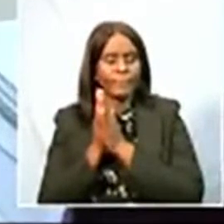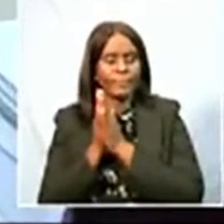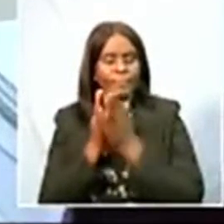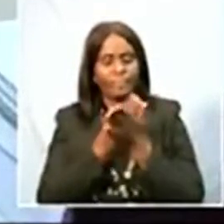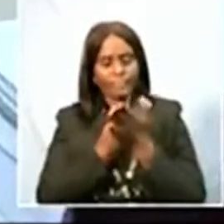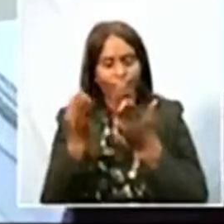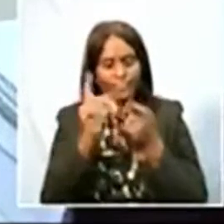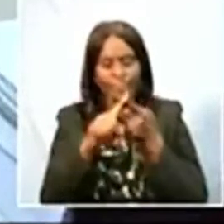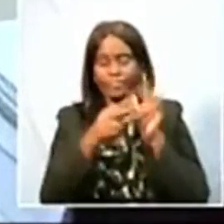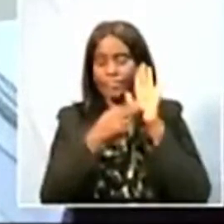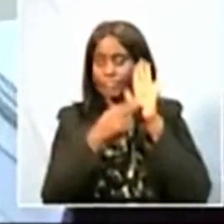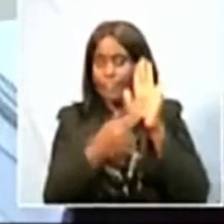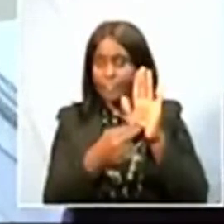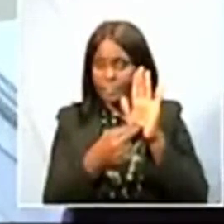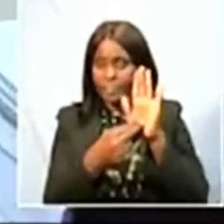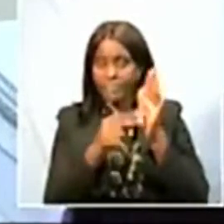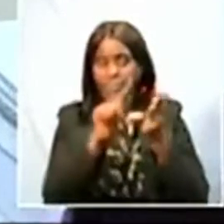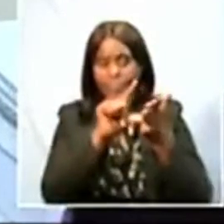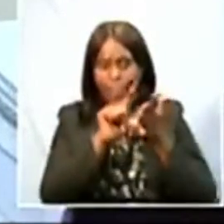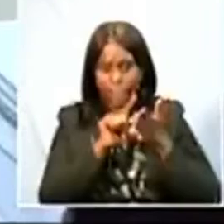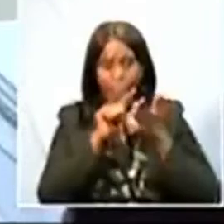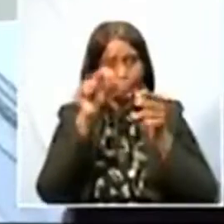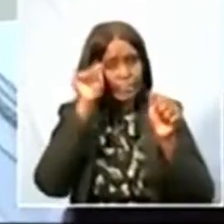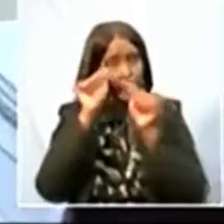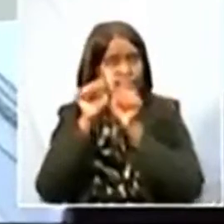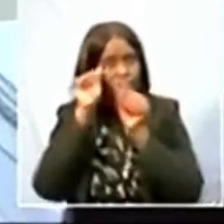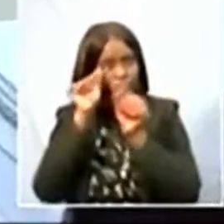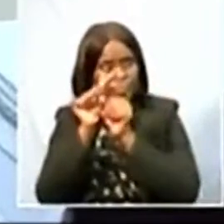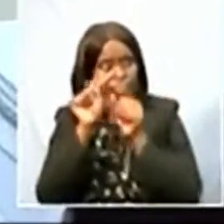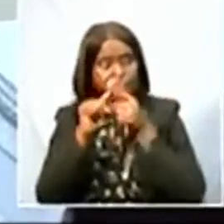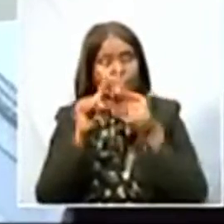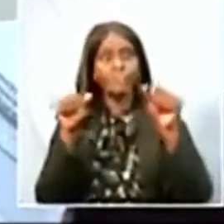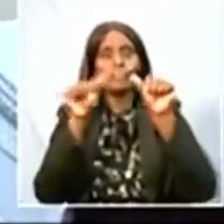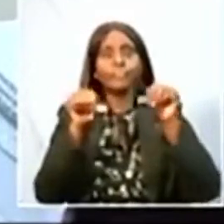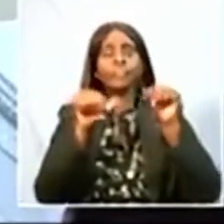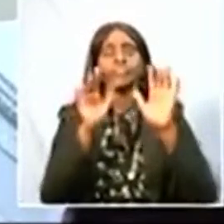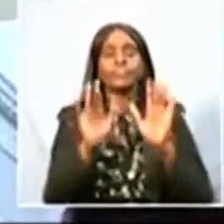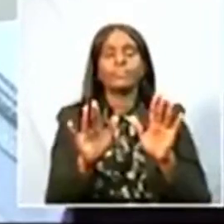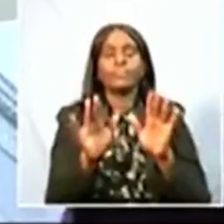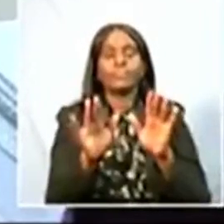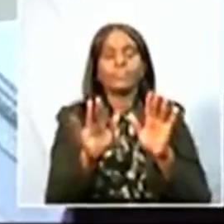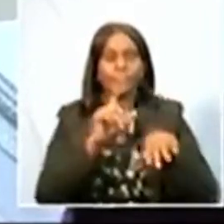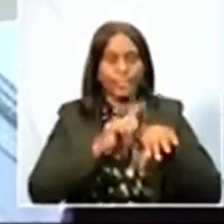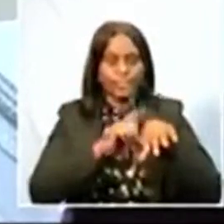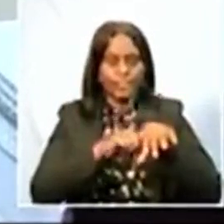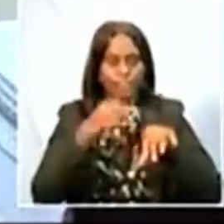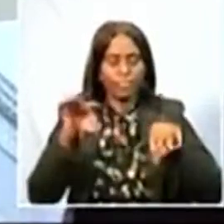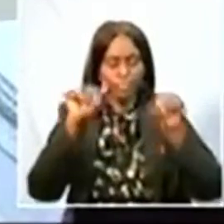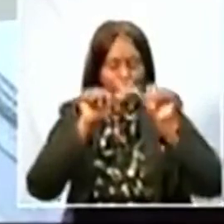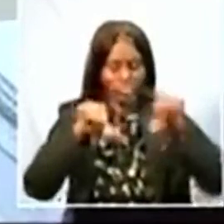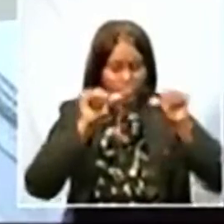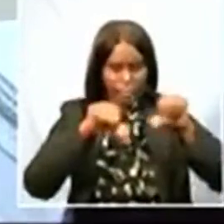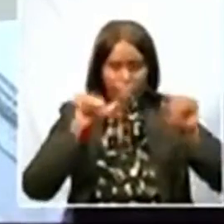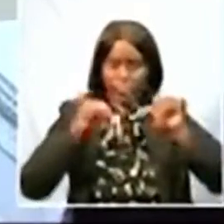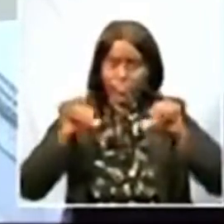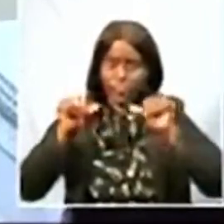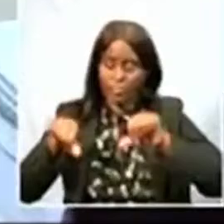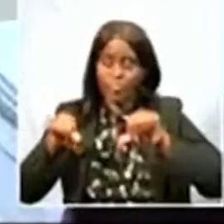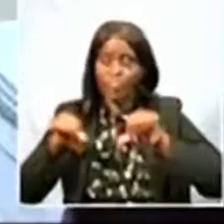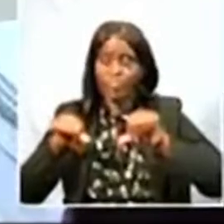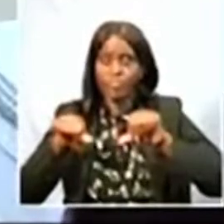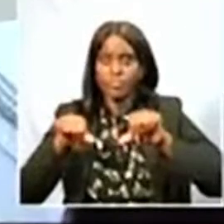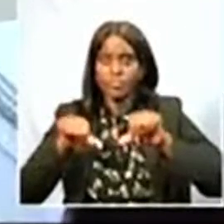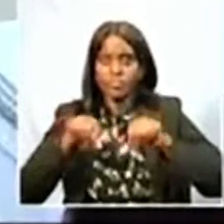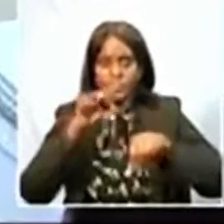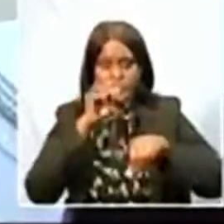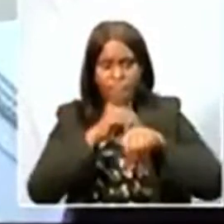Failure to avail loan agreements to auditors during the time of audit.